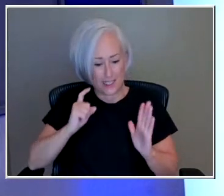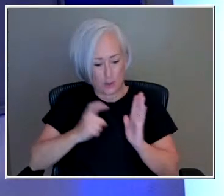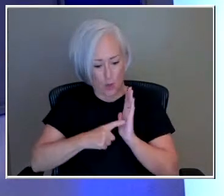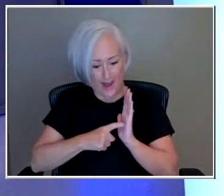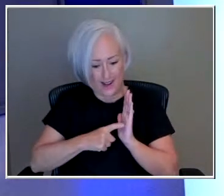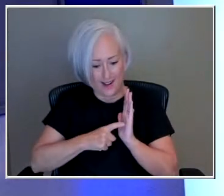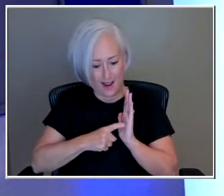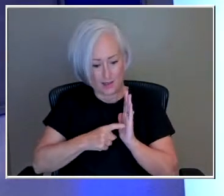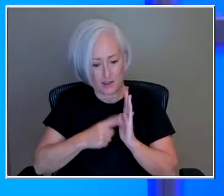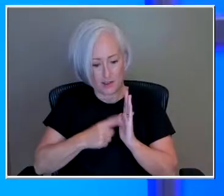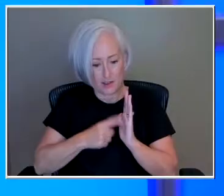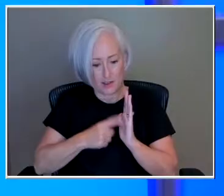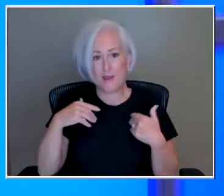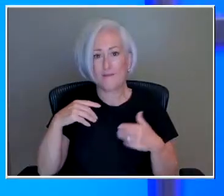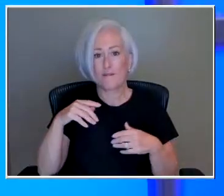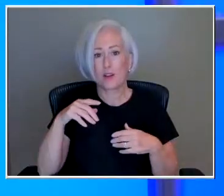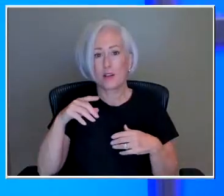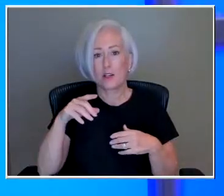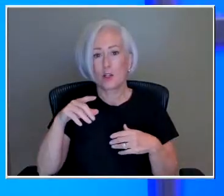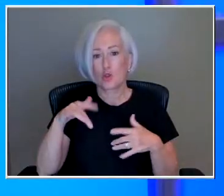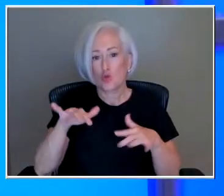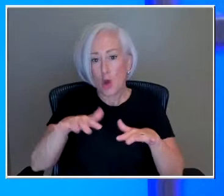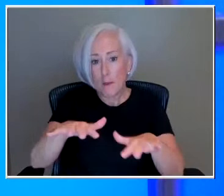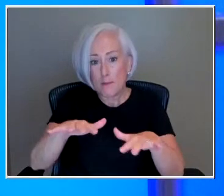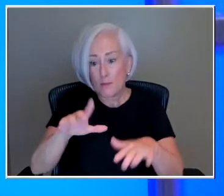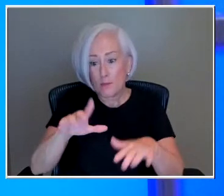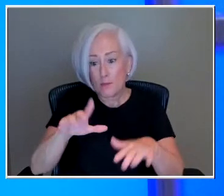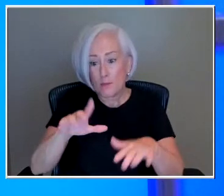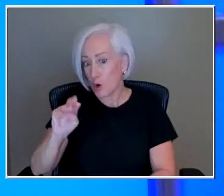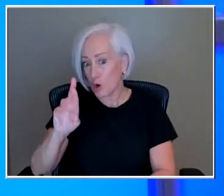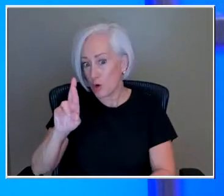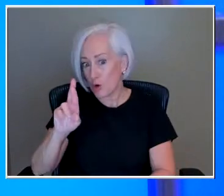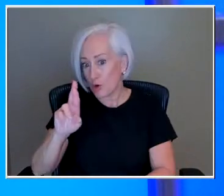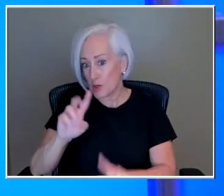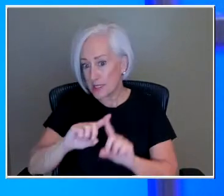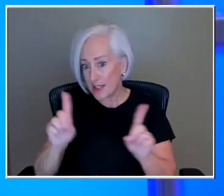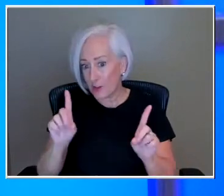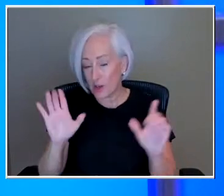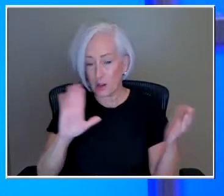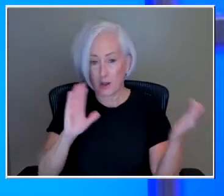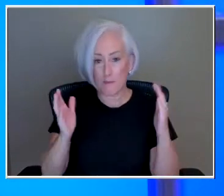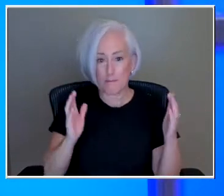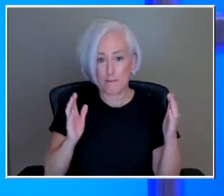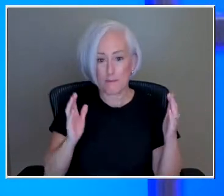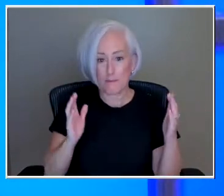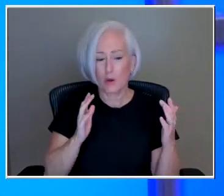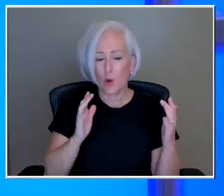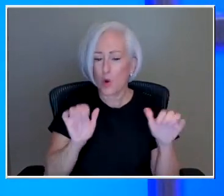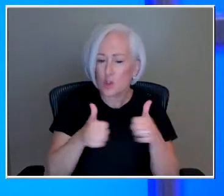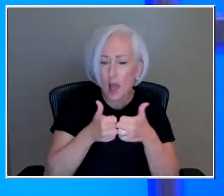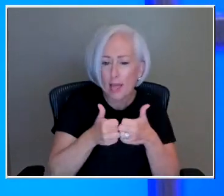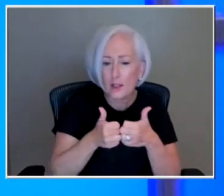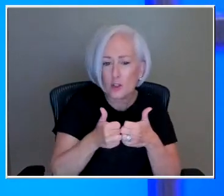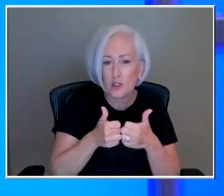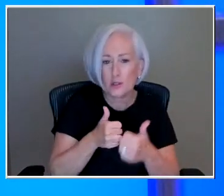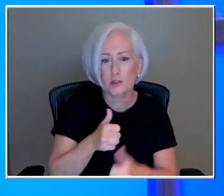challenge? Okay, so just one thing to say is that Mr. Bruce, Stan Bruce, he has both